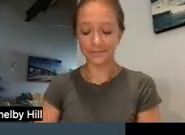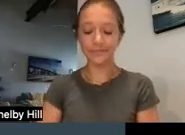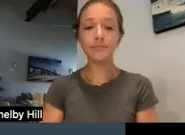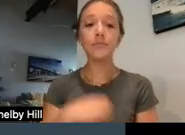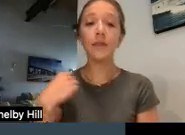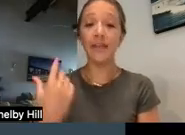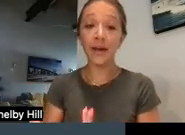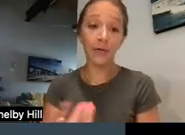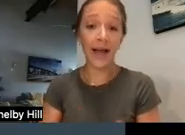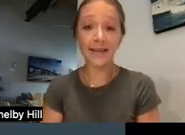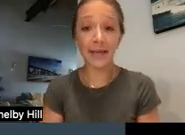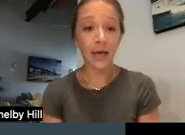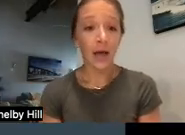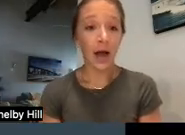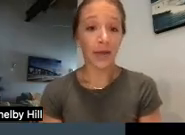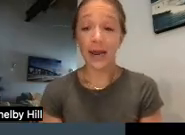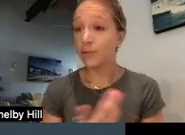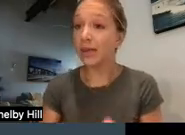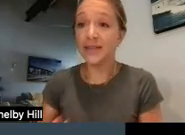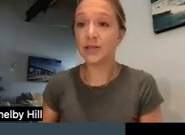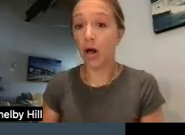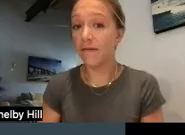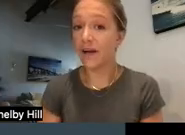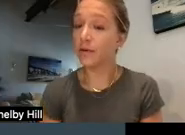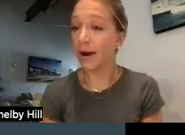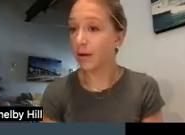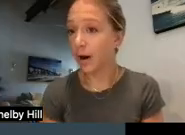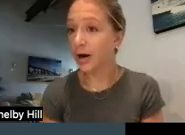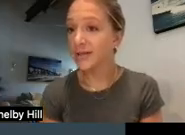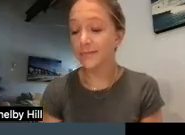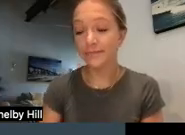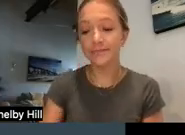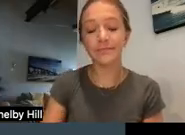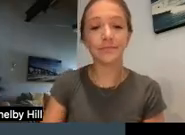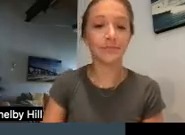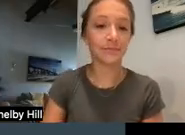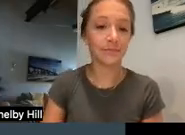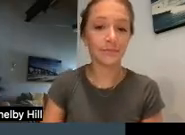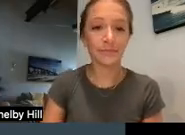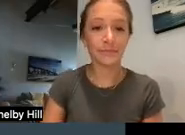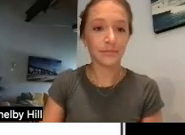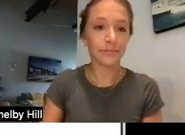marker. And then I would ask, can anyone list all 5 grammatical markers?